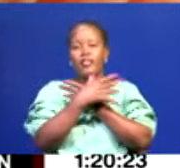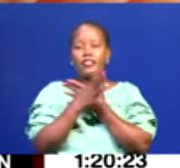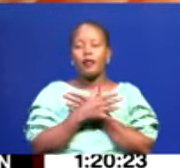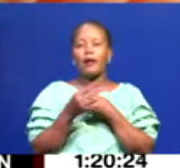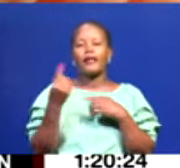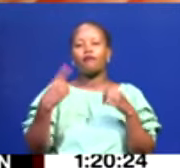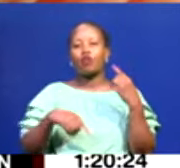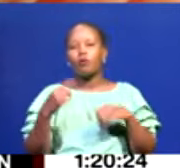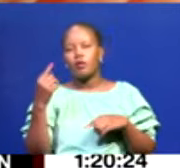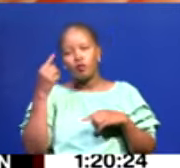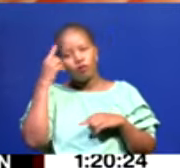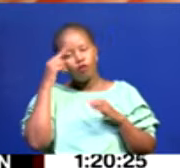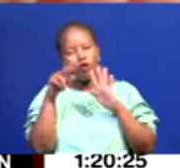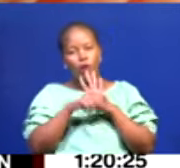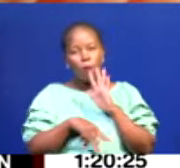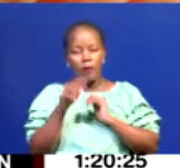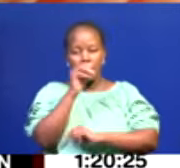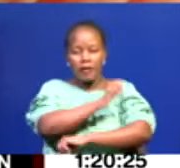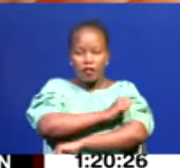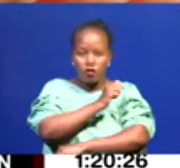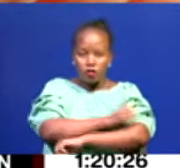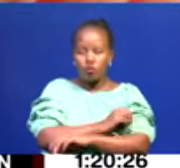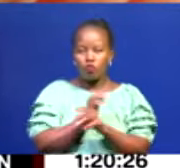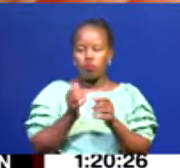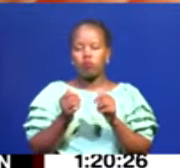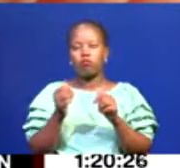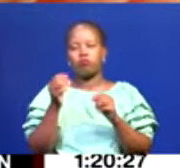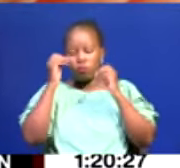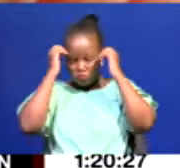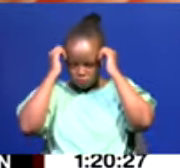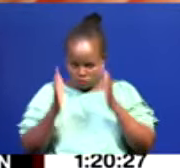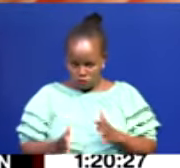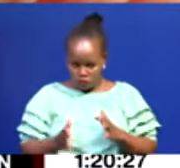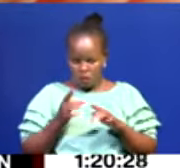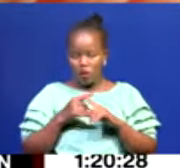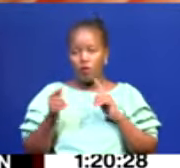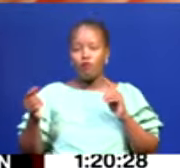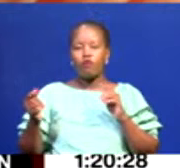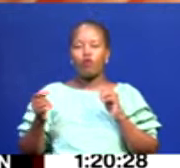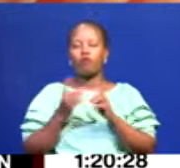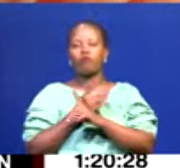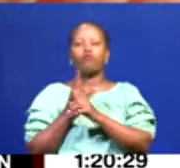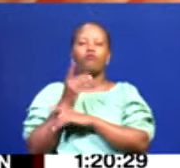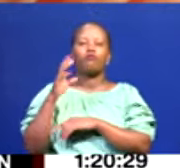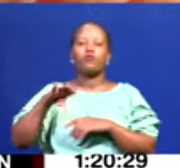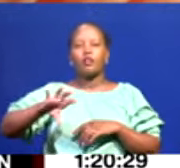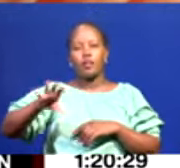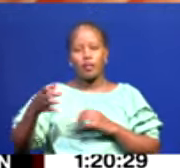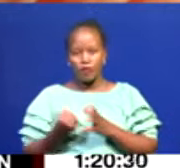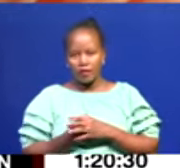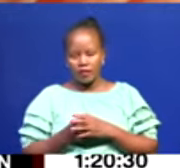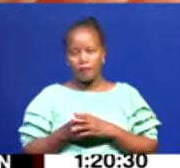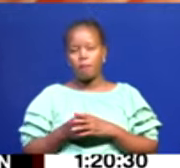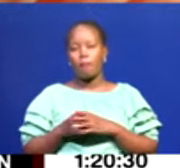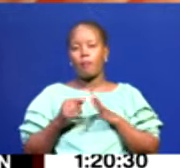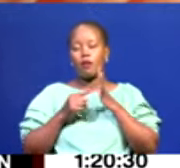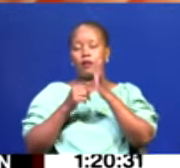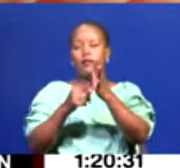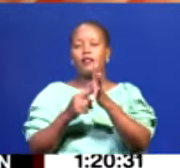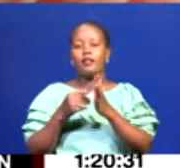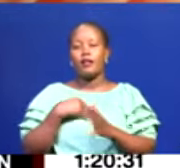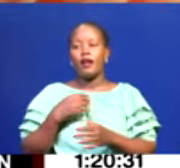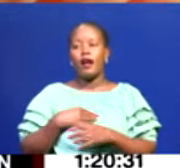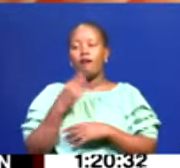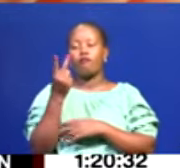school learners drawn from 8 schools in the counties of Nairobi, Kiambu and Kisumu. The festival that has had 2 Western